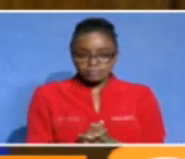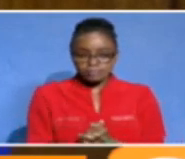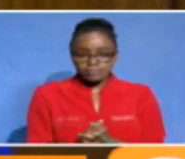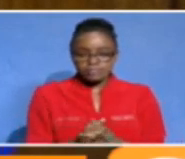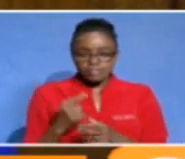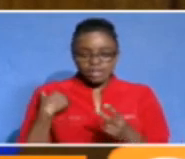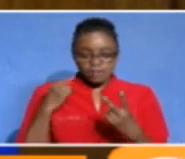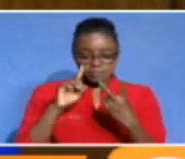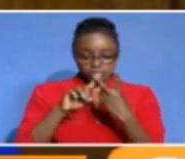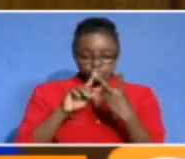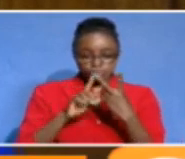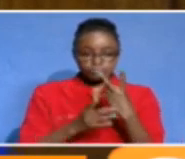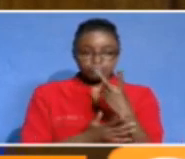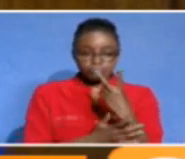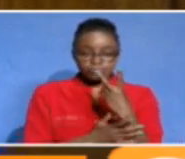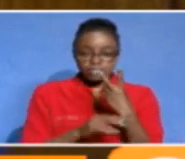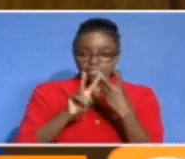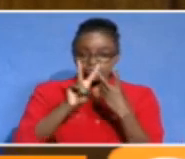Number 2,